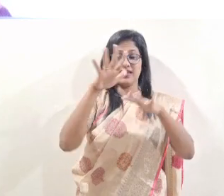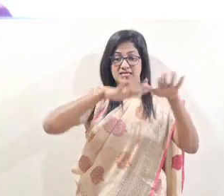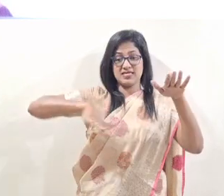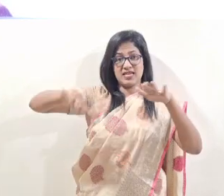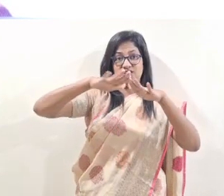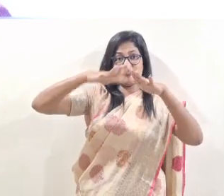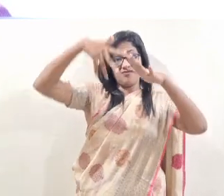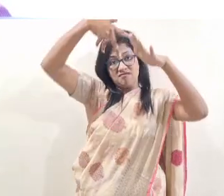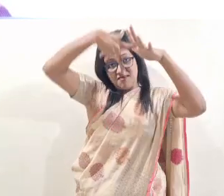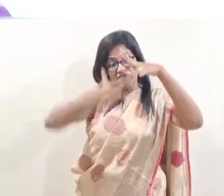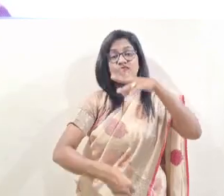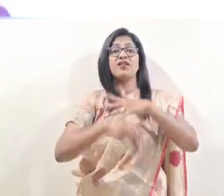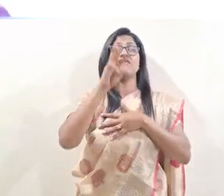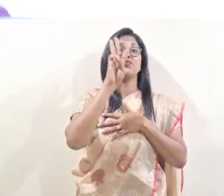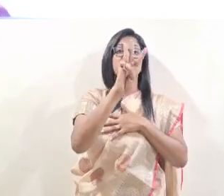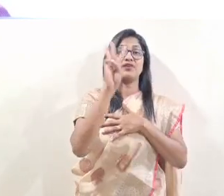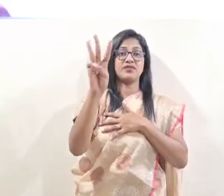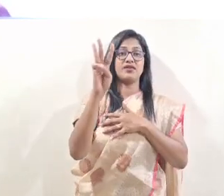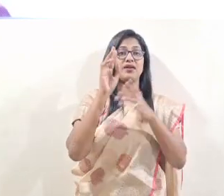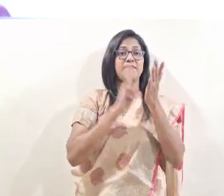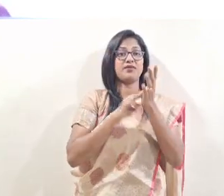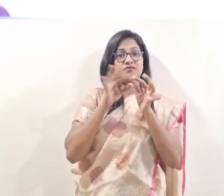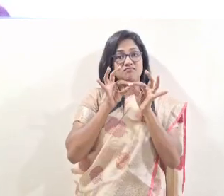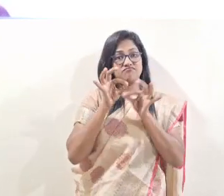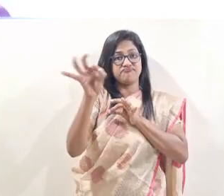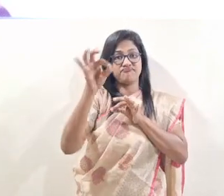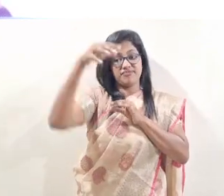below the ground.